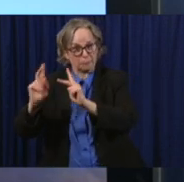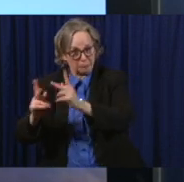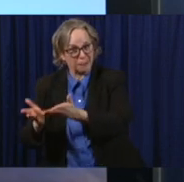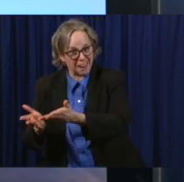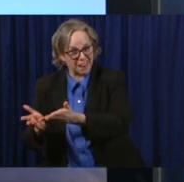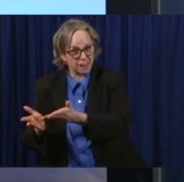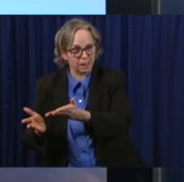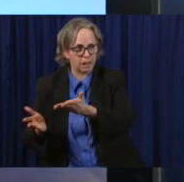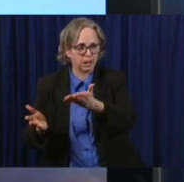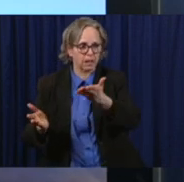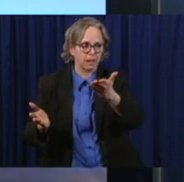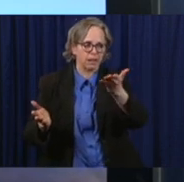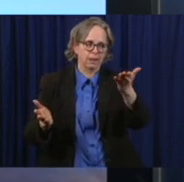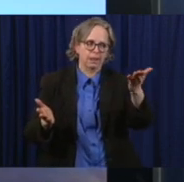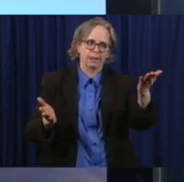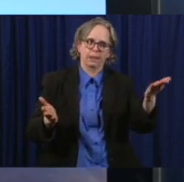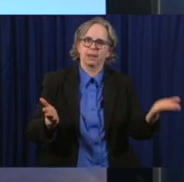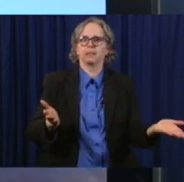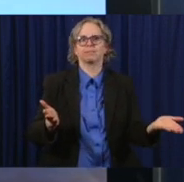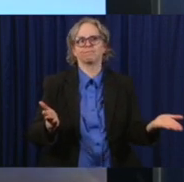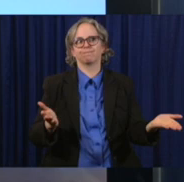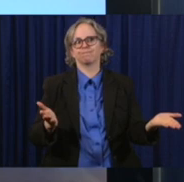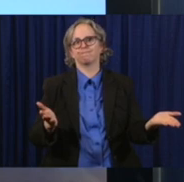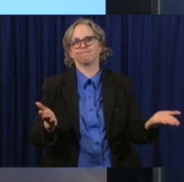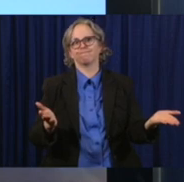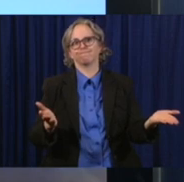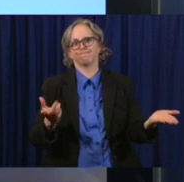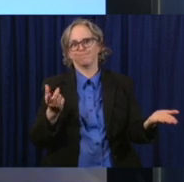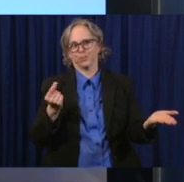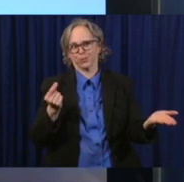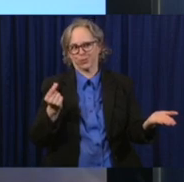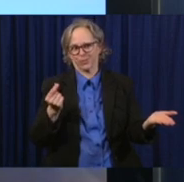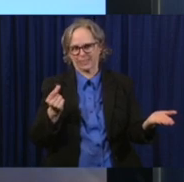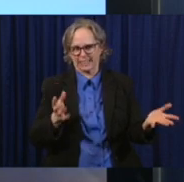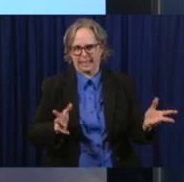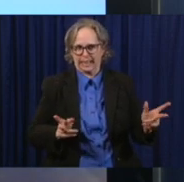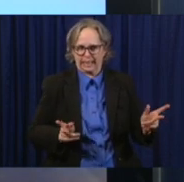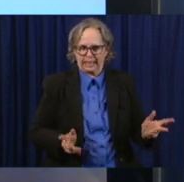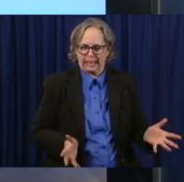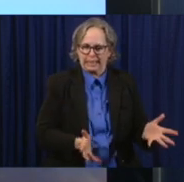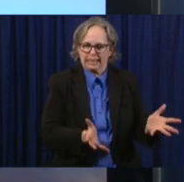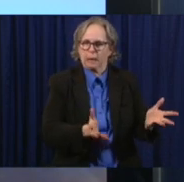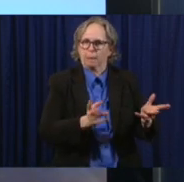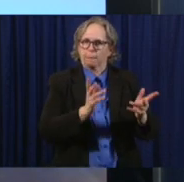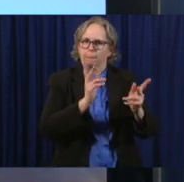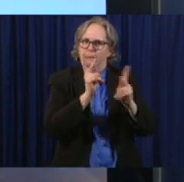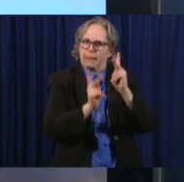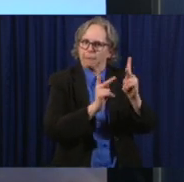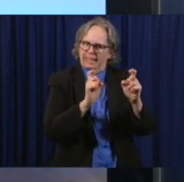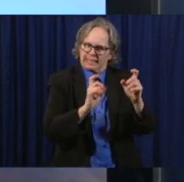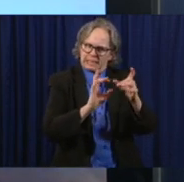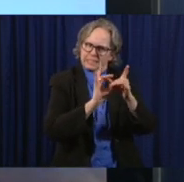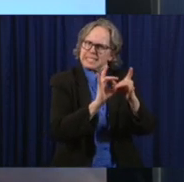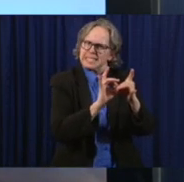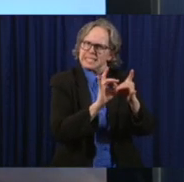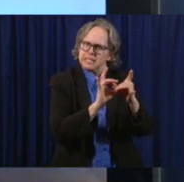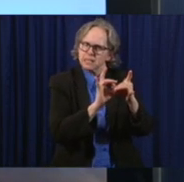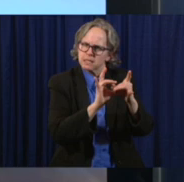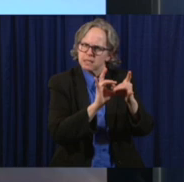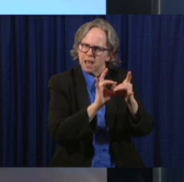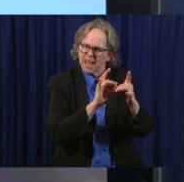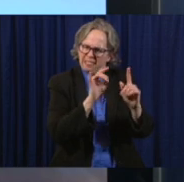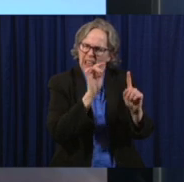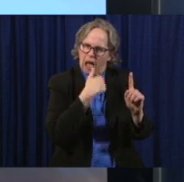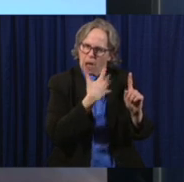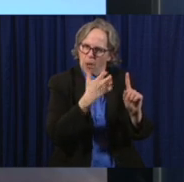those protections to be able to keep people connected. And so that's what we're working on. How do we keep people